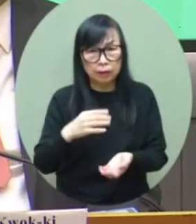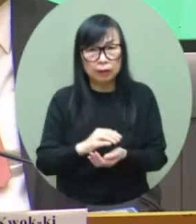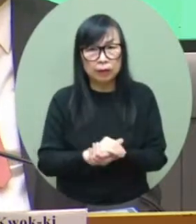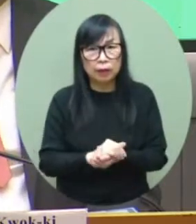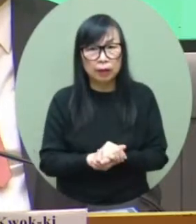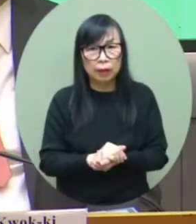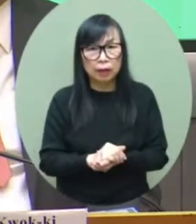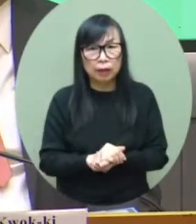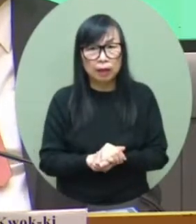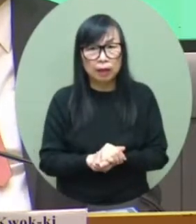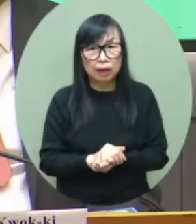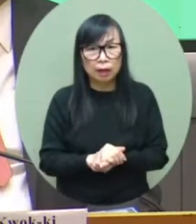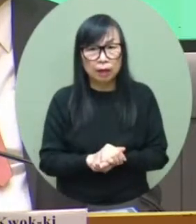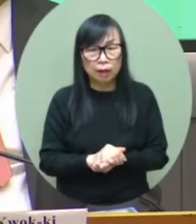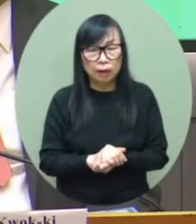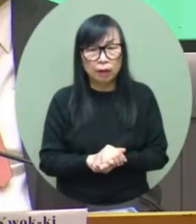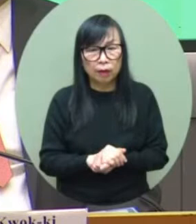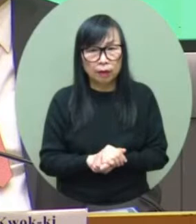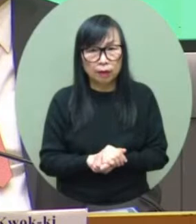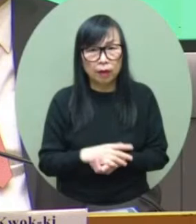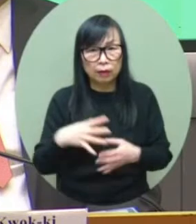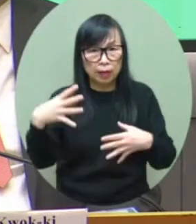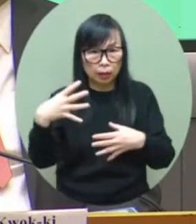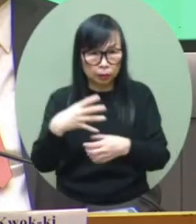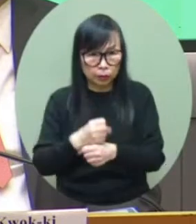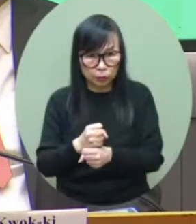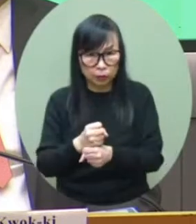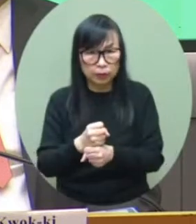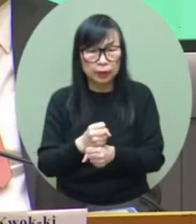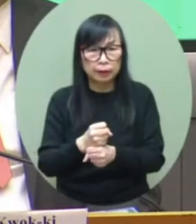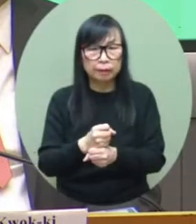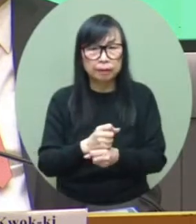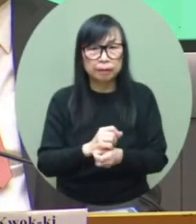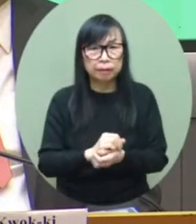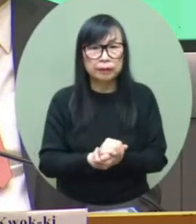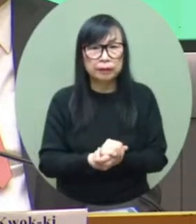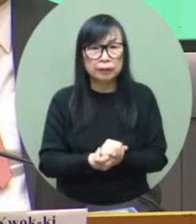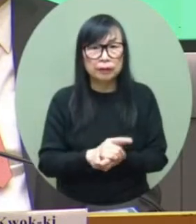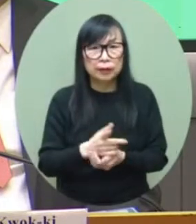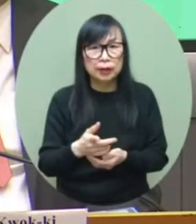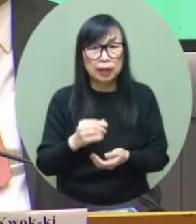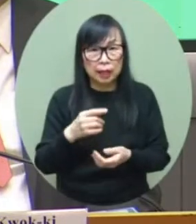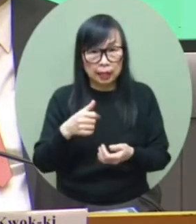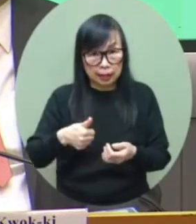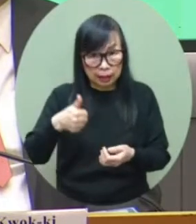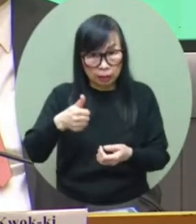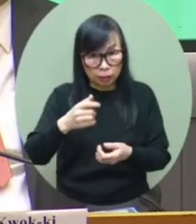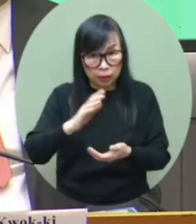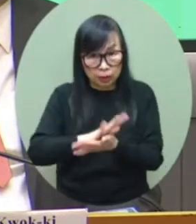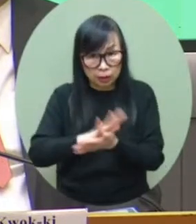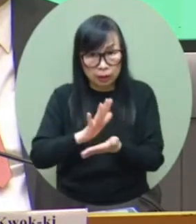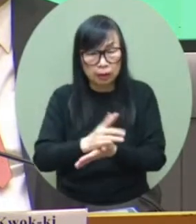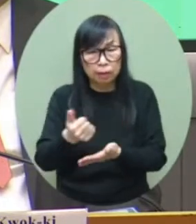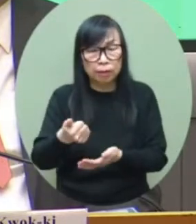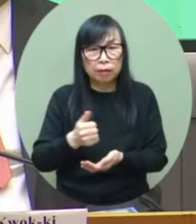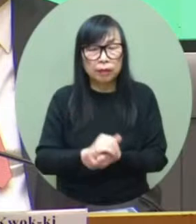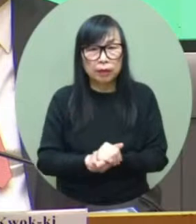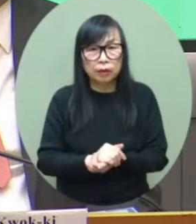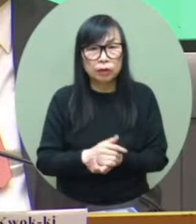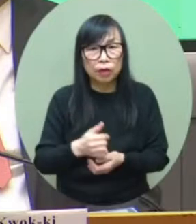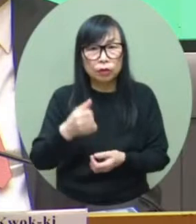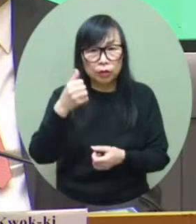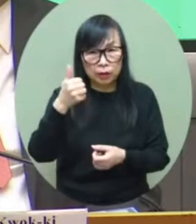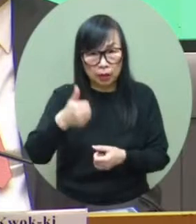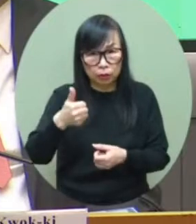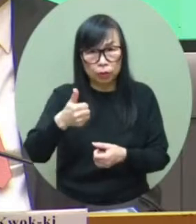also for those success measures, we will recognize it and update it into our guidelines